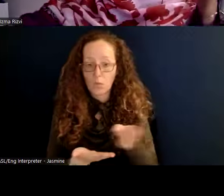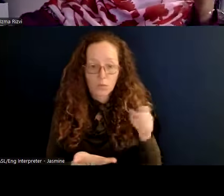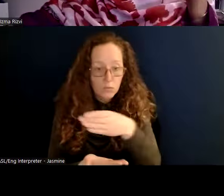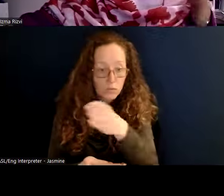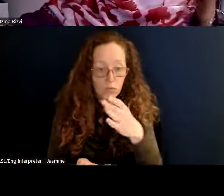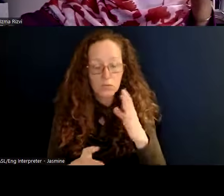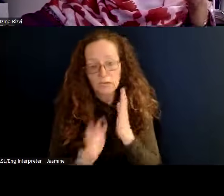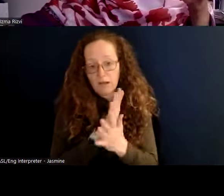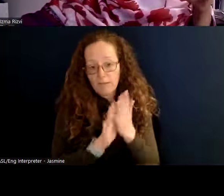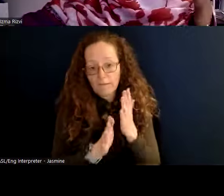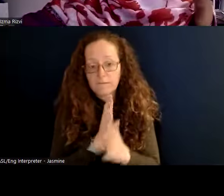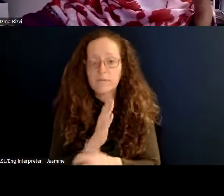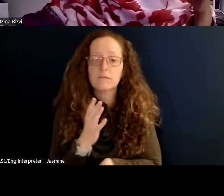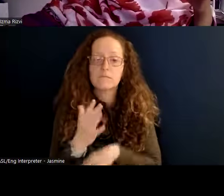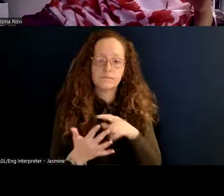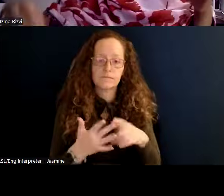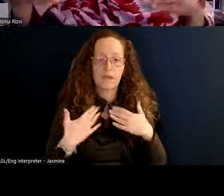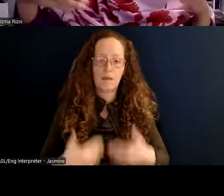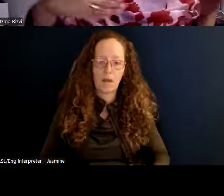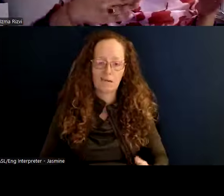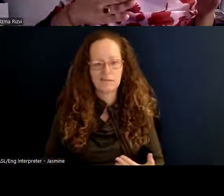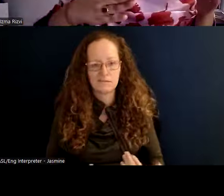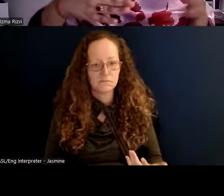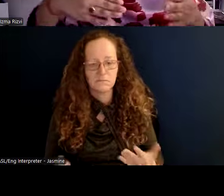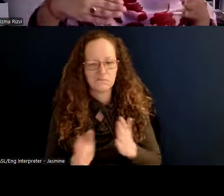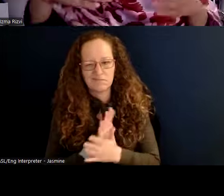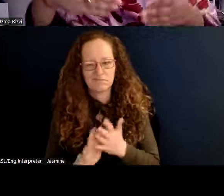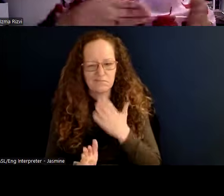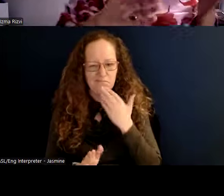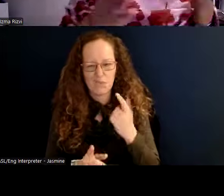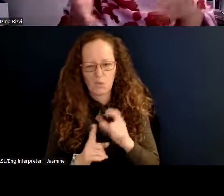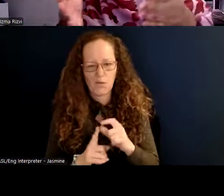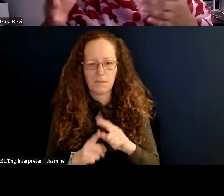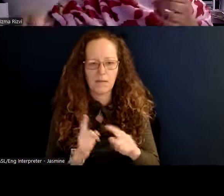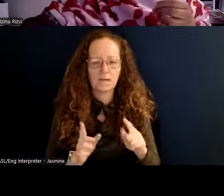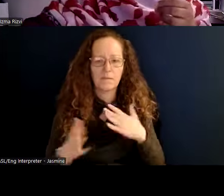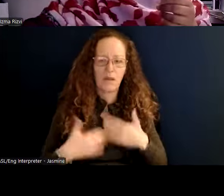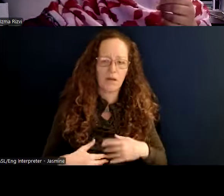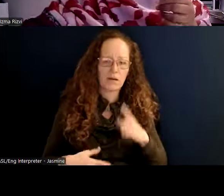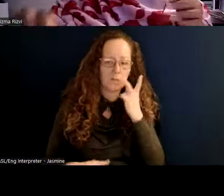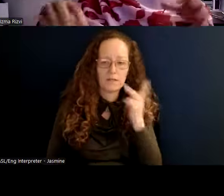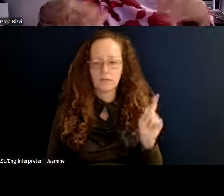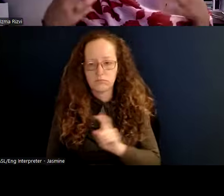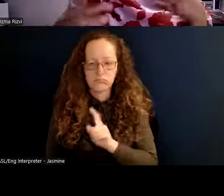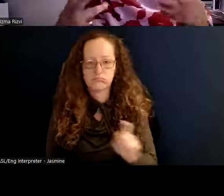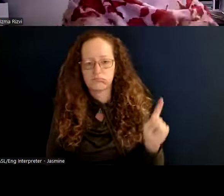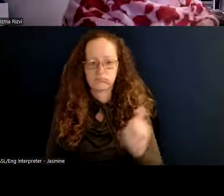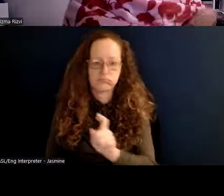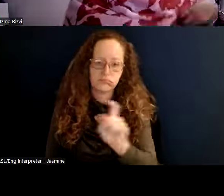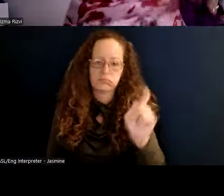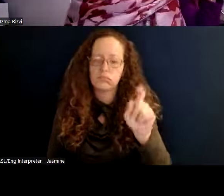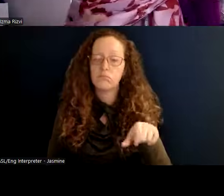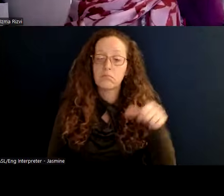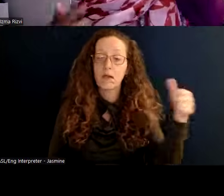traffic bodies through. Maybe traffic isn't the best word, but the ways in which we kind of see bodies moving through those spaces. Here's another way